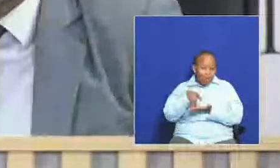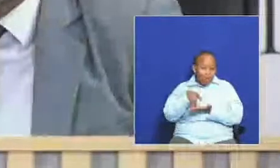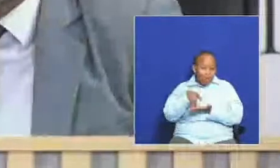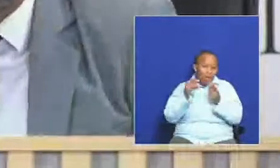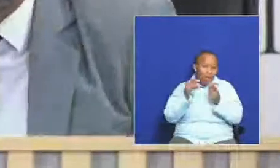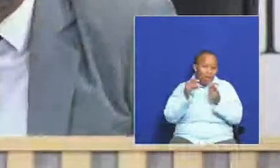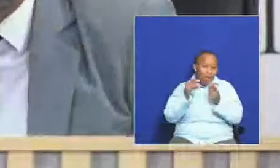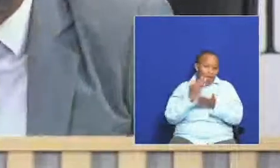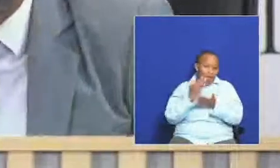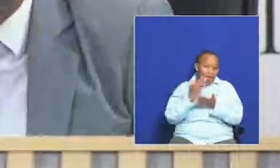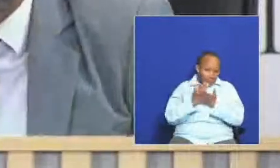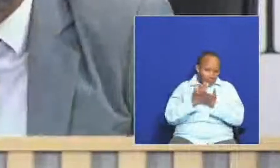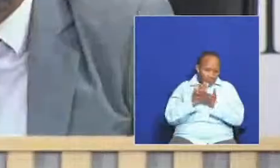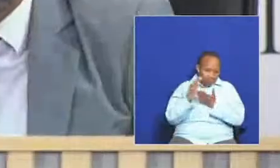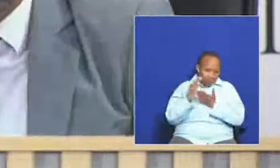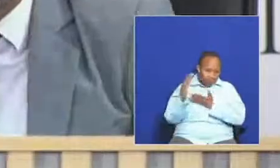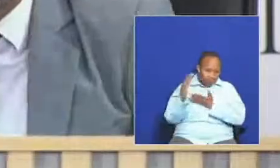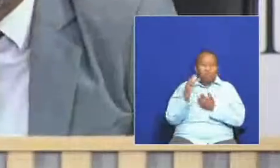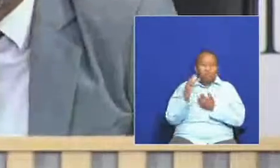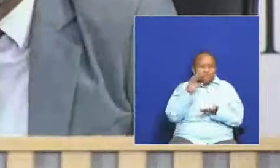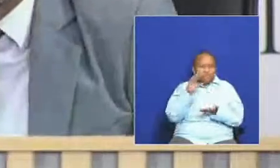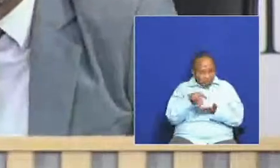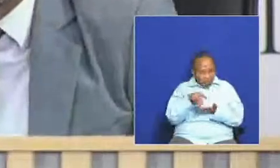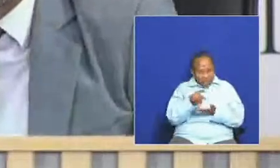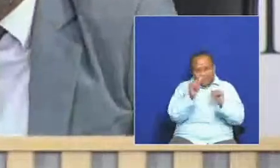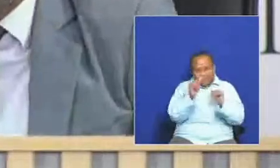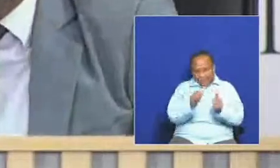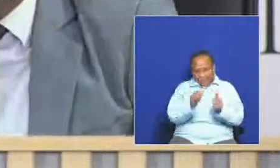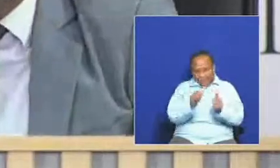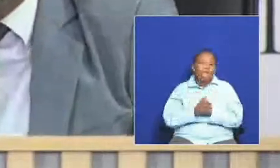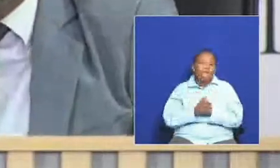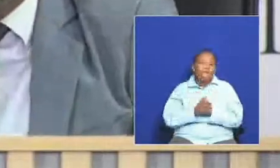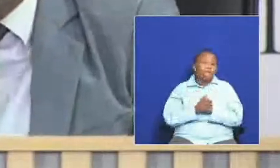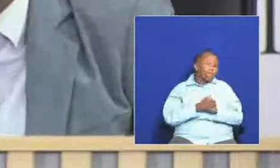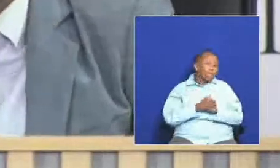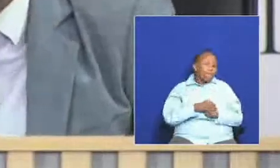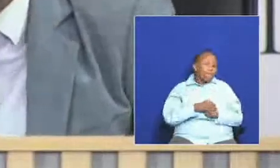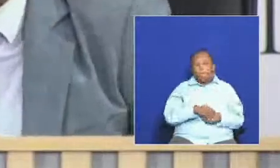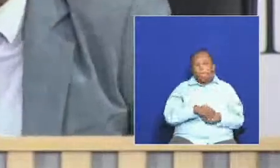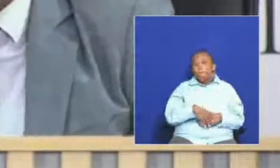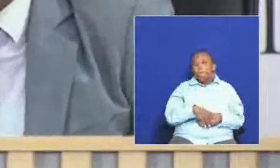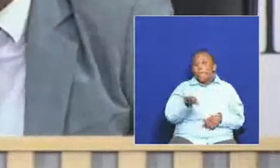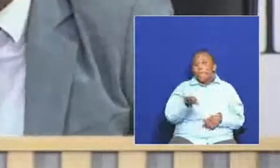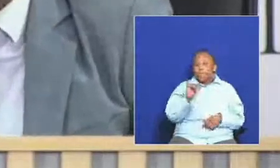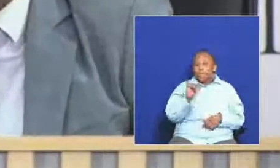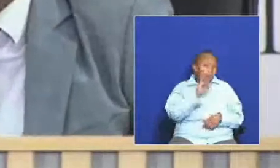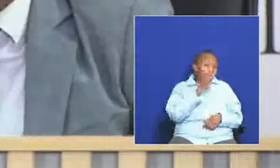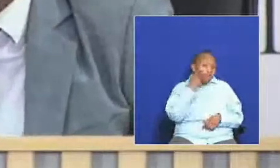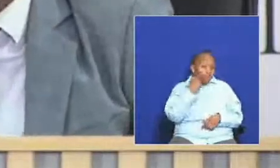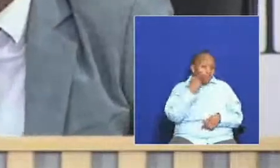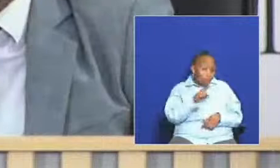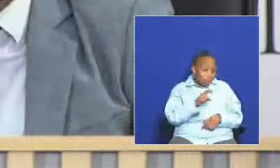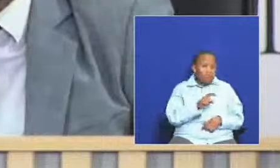That's what is said here. The proof of payments, Morgan is the one who sent money, not the other way